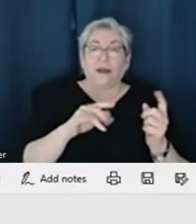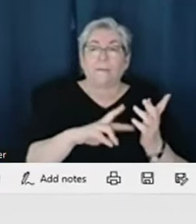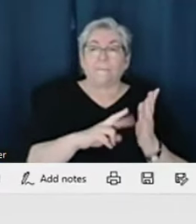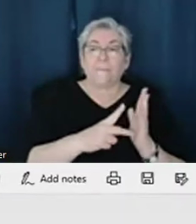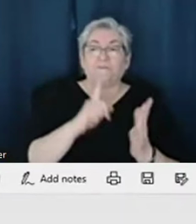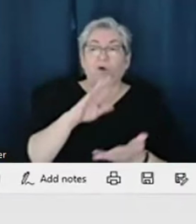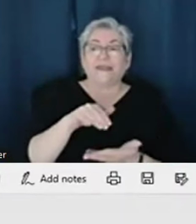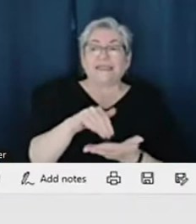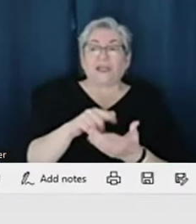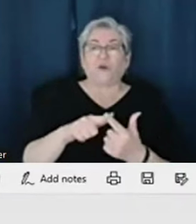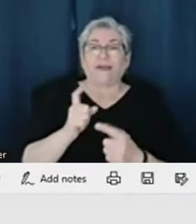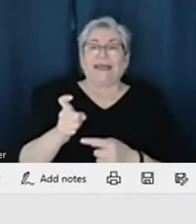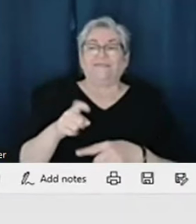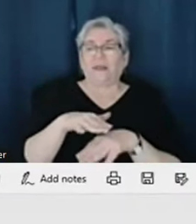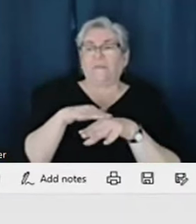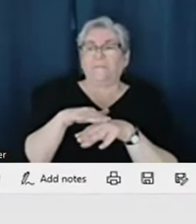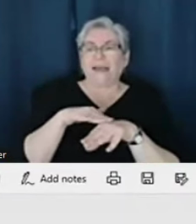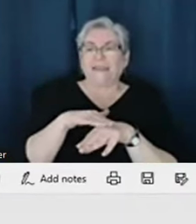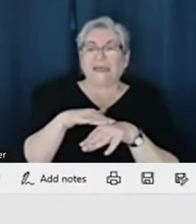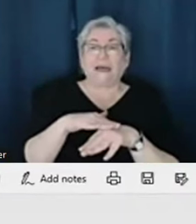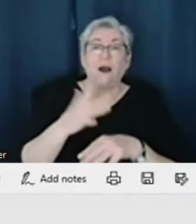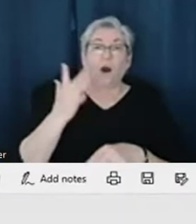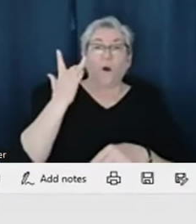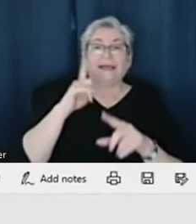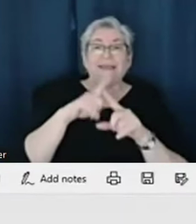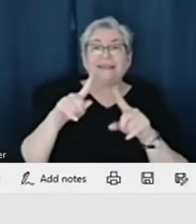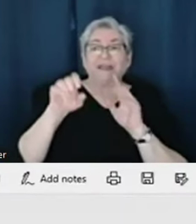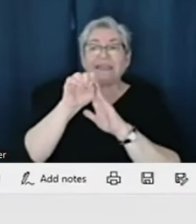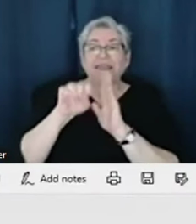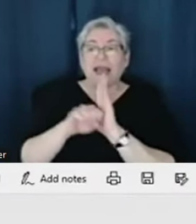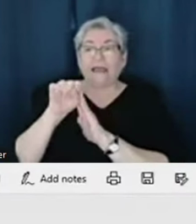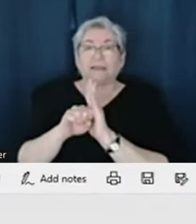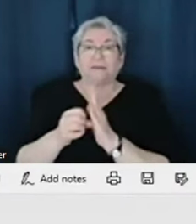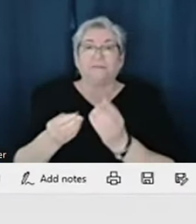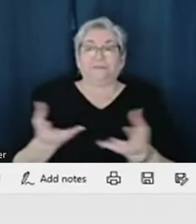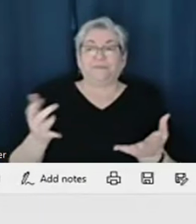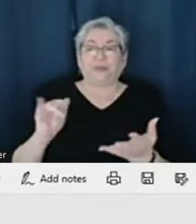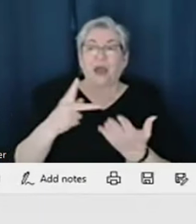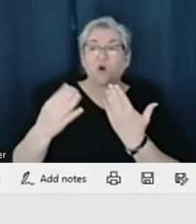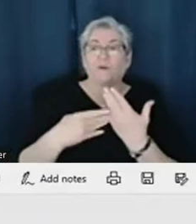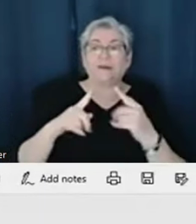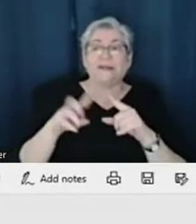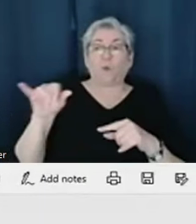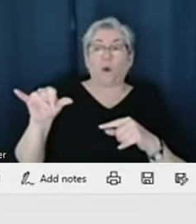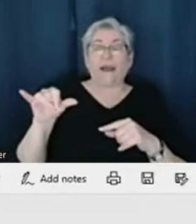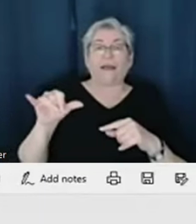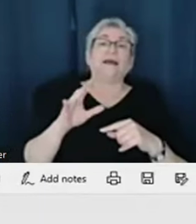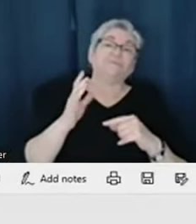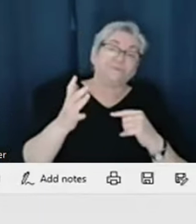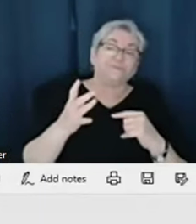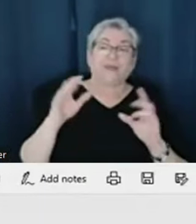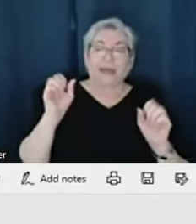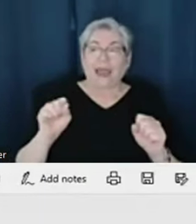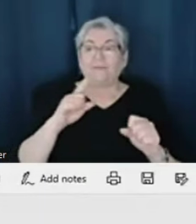basics. Because different states administer the program differently, it really can vary state by state.